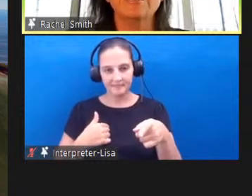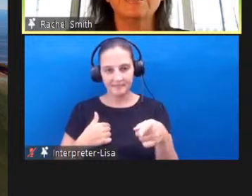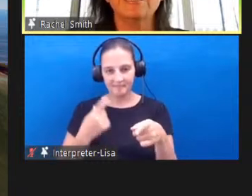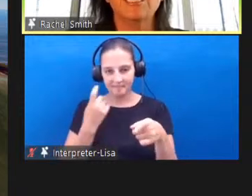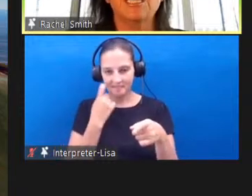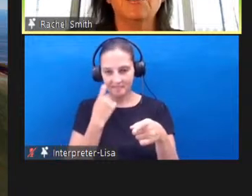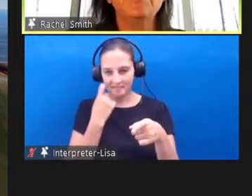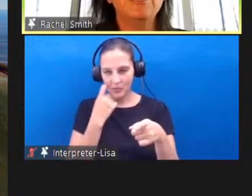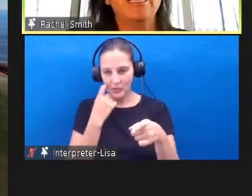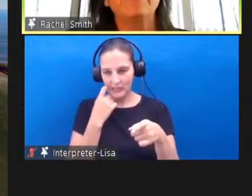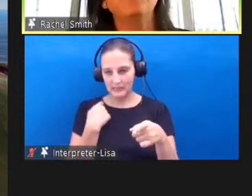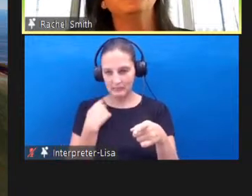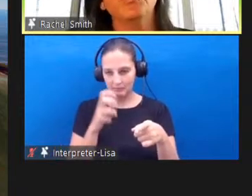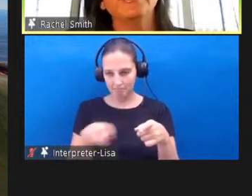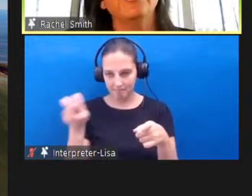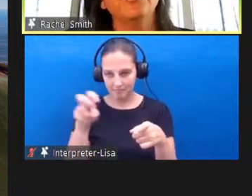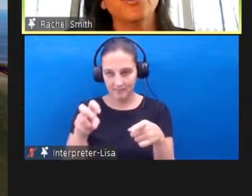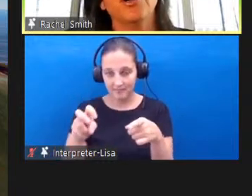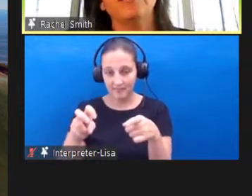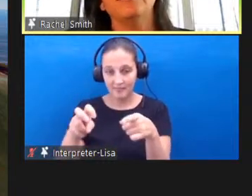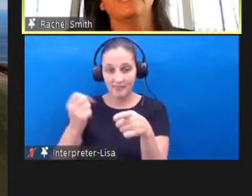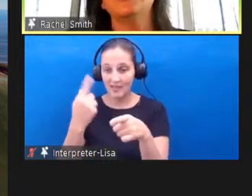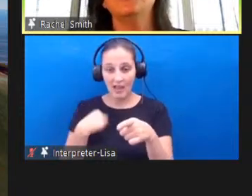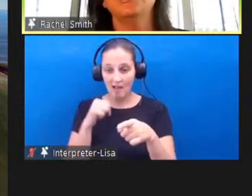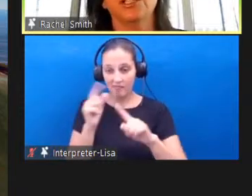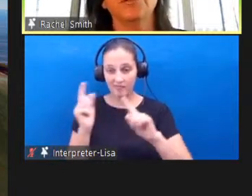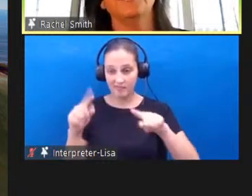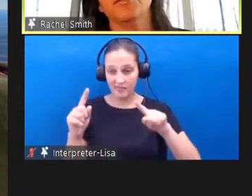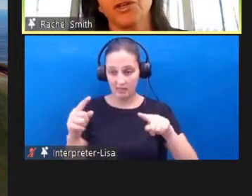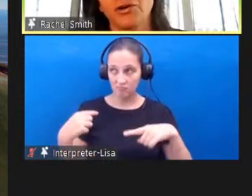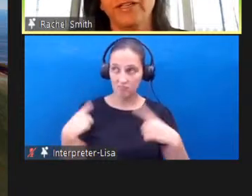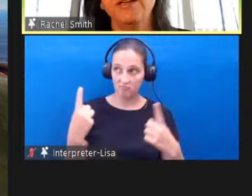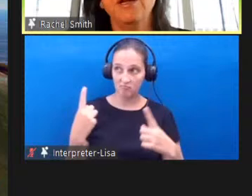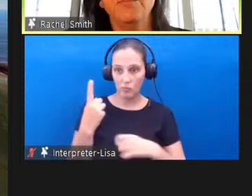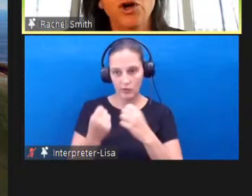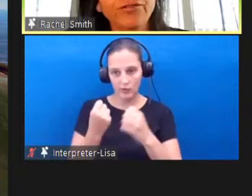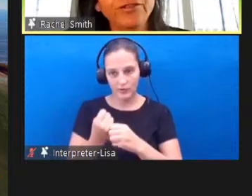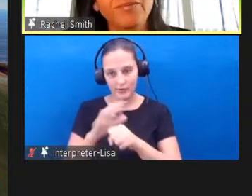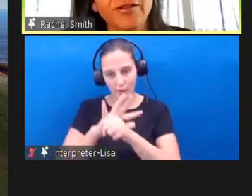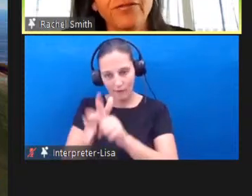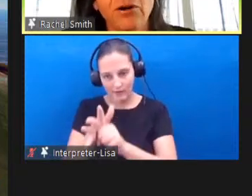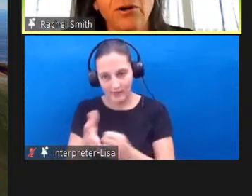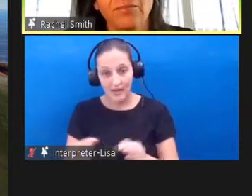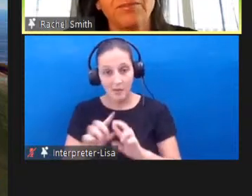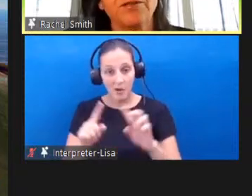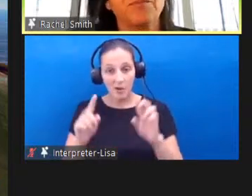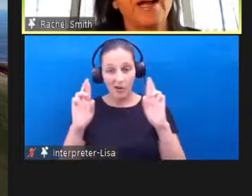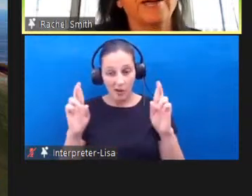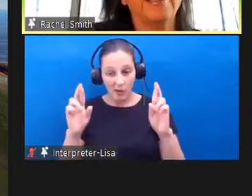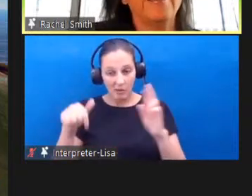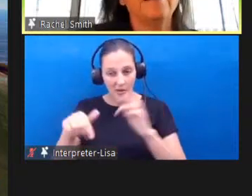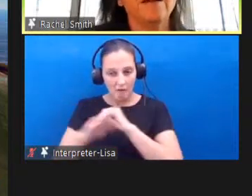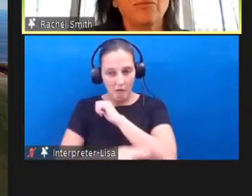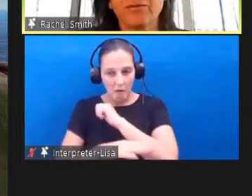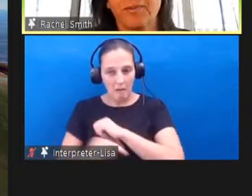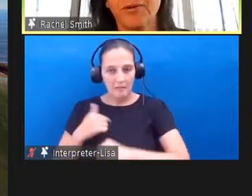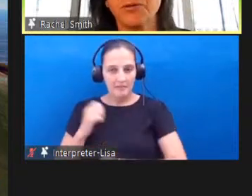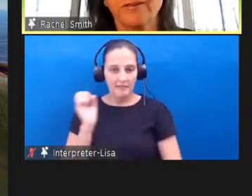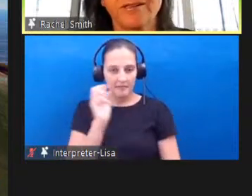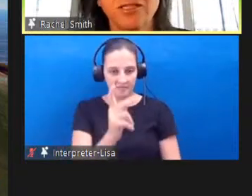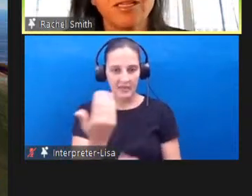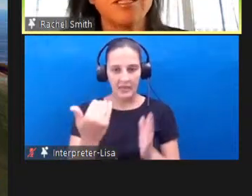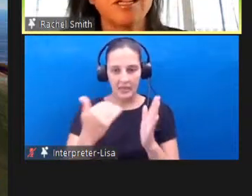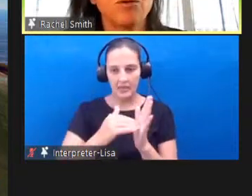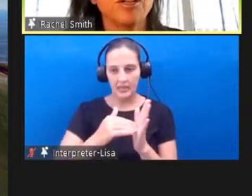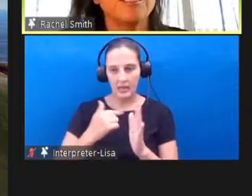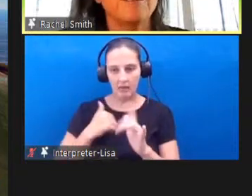observing runs I did. I haven't been going there the last year because of COVID, but hopefully by the fall, I'll be able to go back and we have a proposal